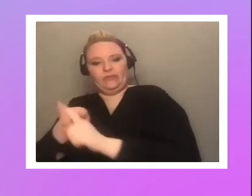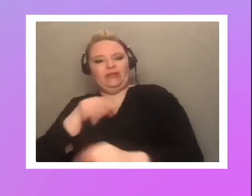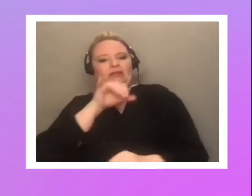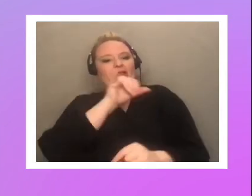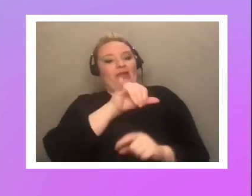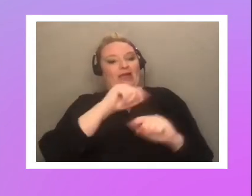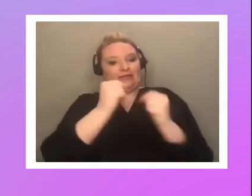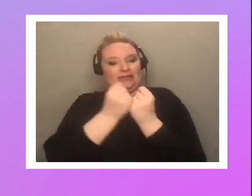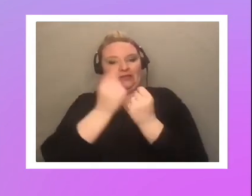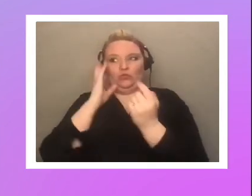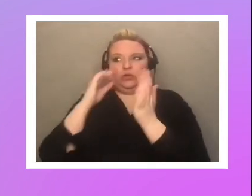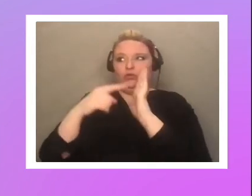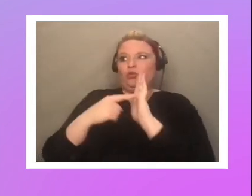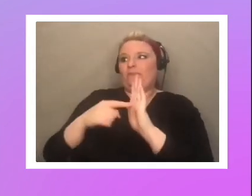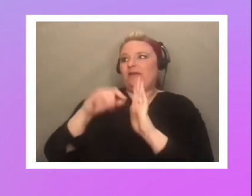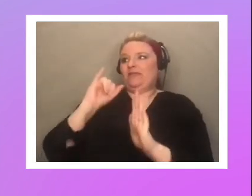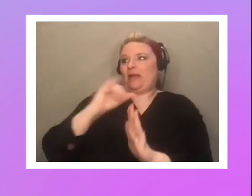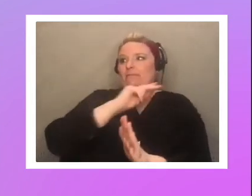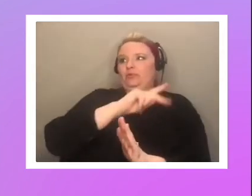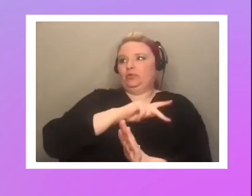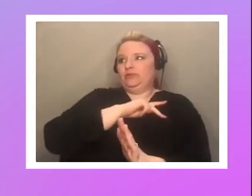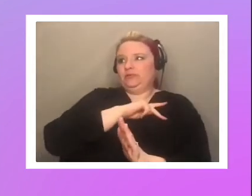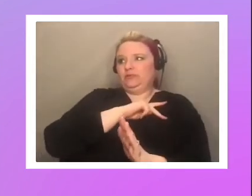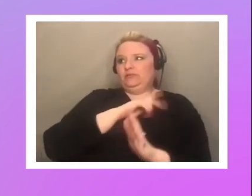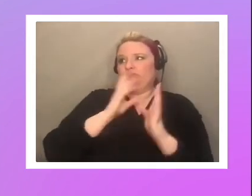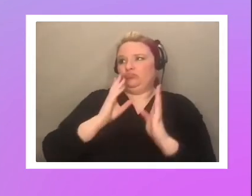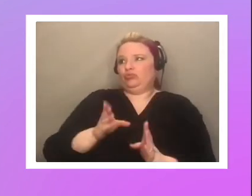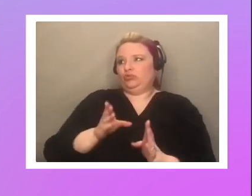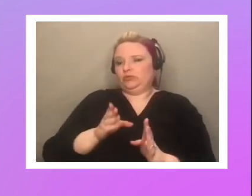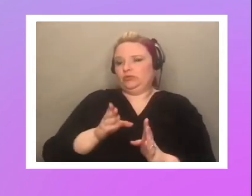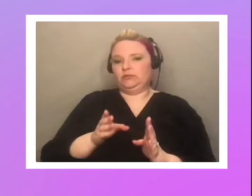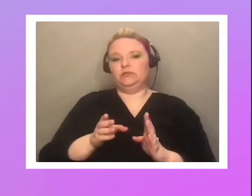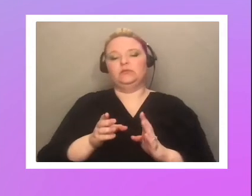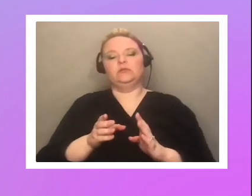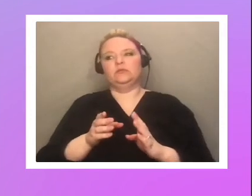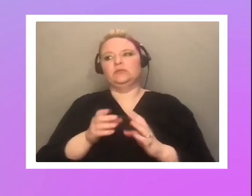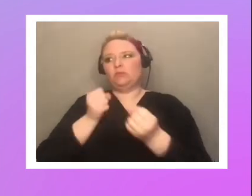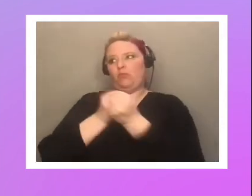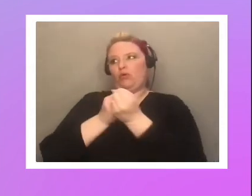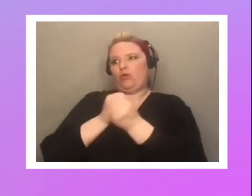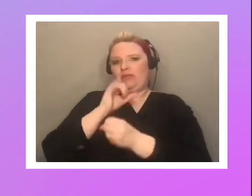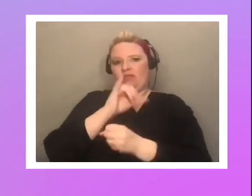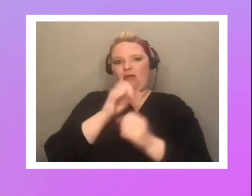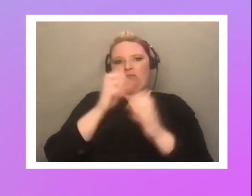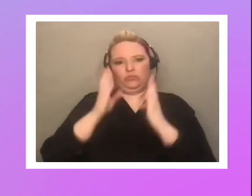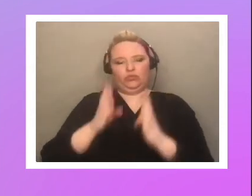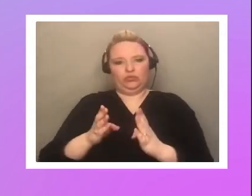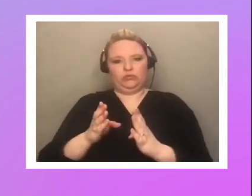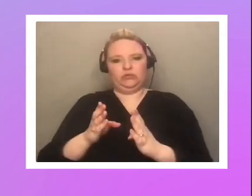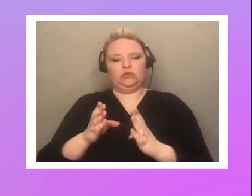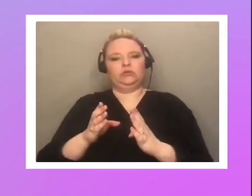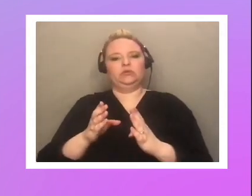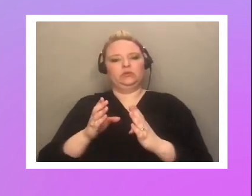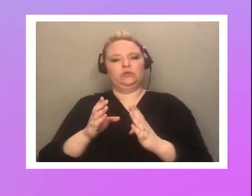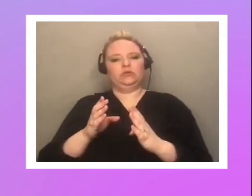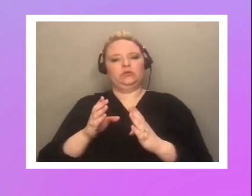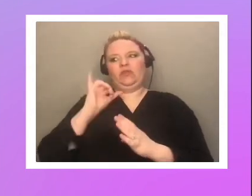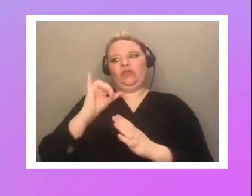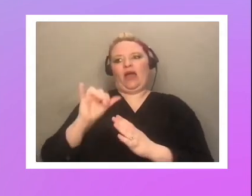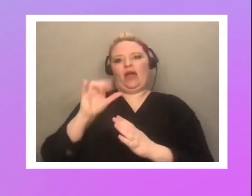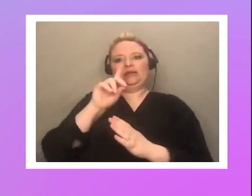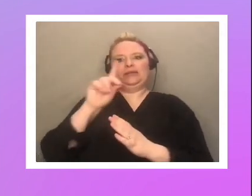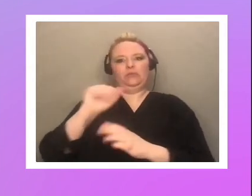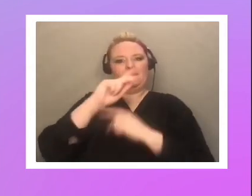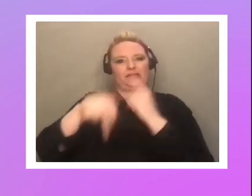represent that person and advocate for that person and disability type throughout